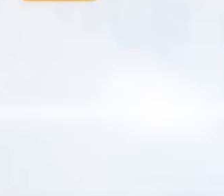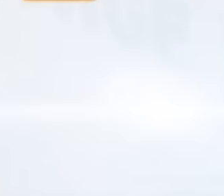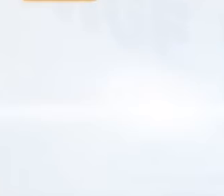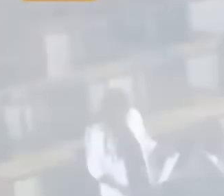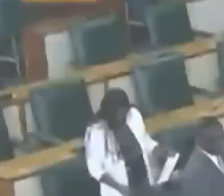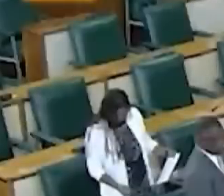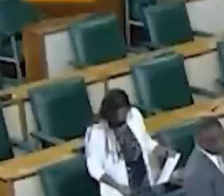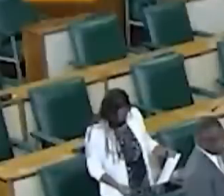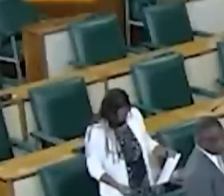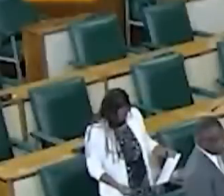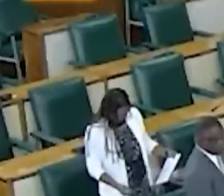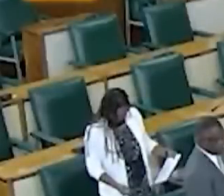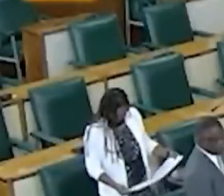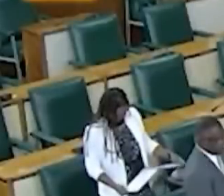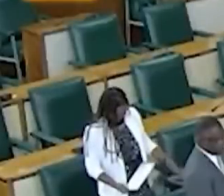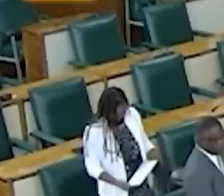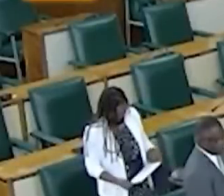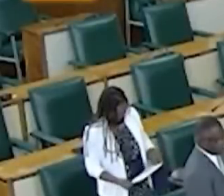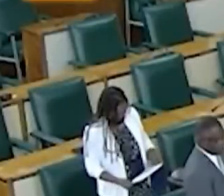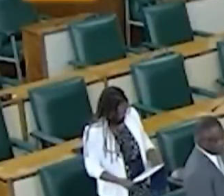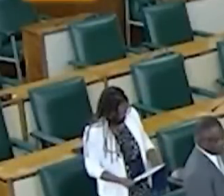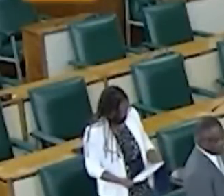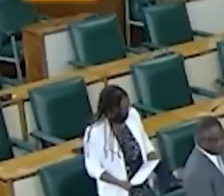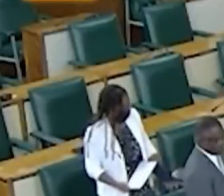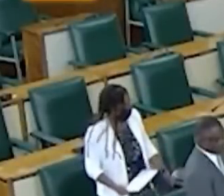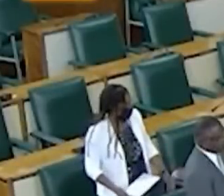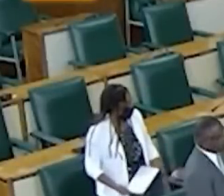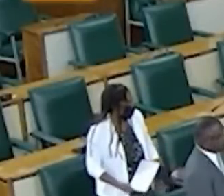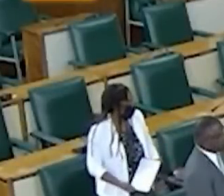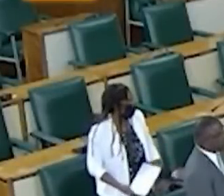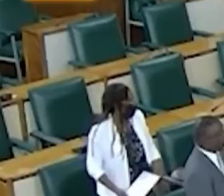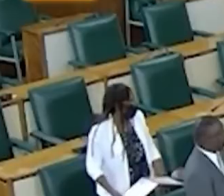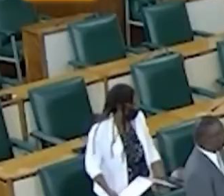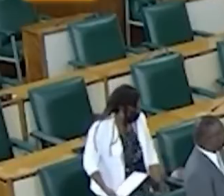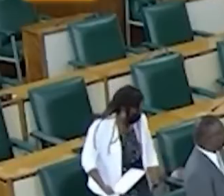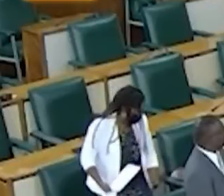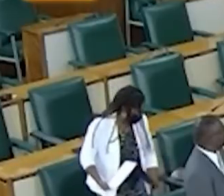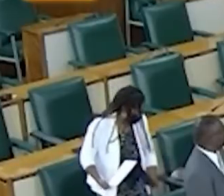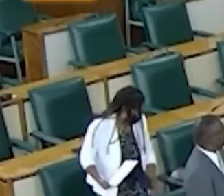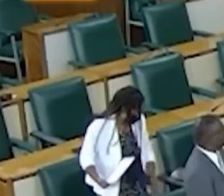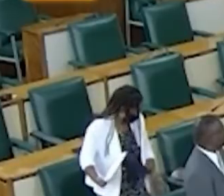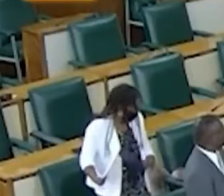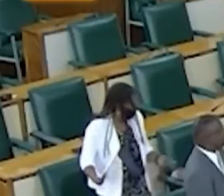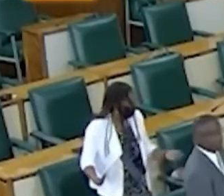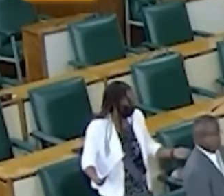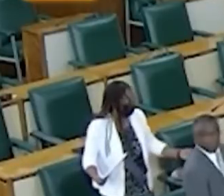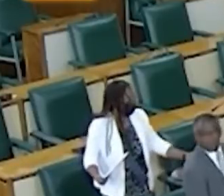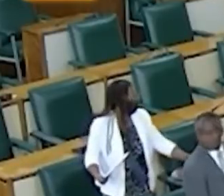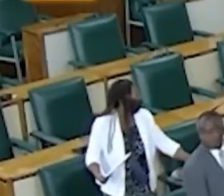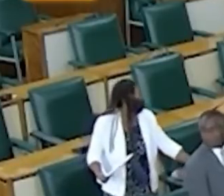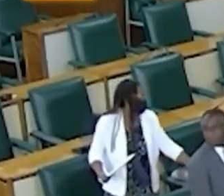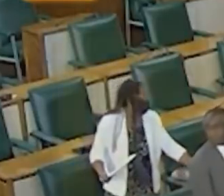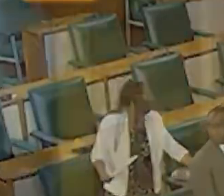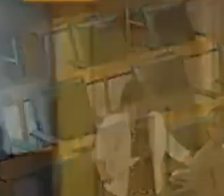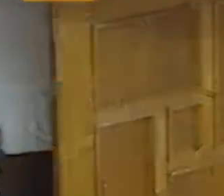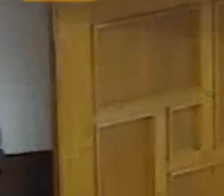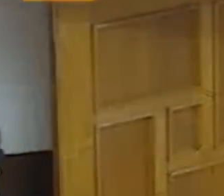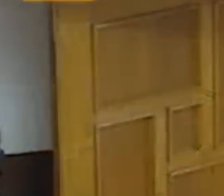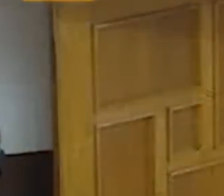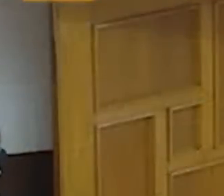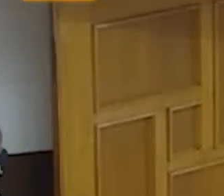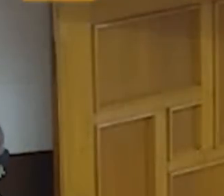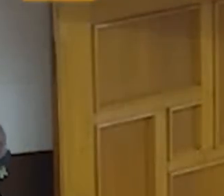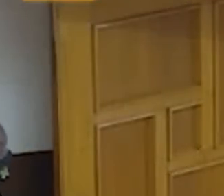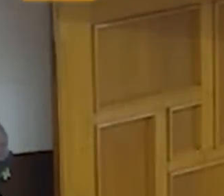following. Members shall be present in the House for a few minutes before the scheduled time of commencement of a